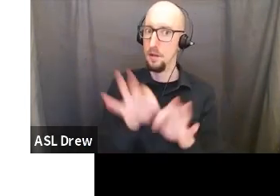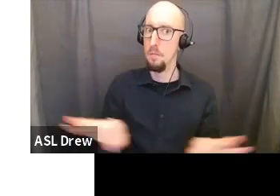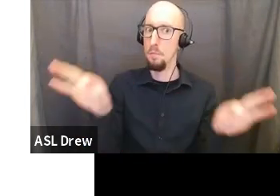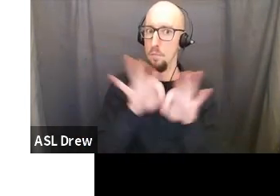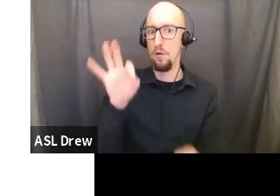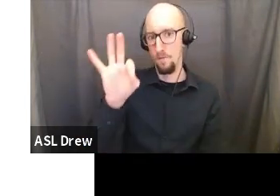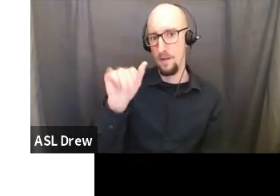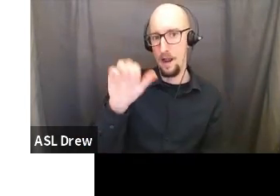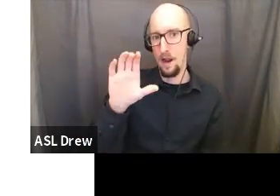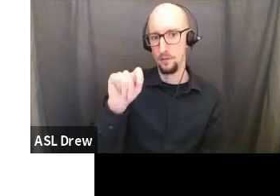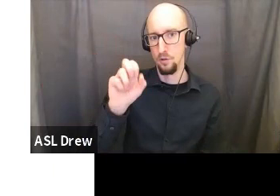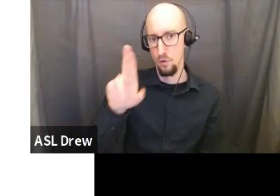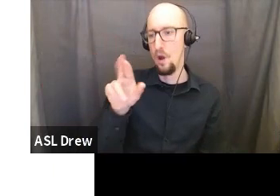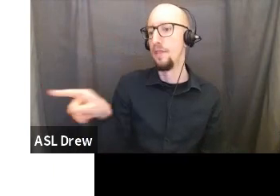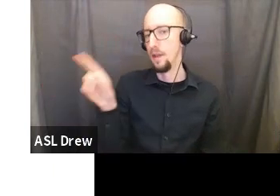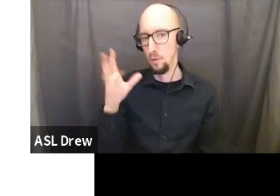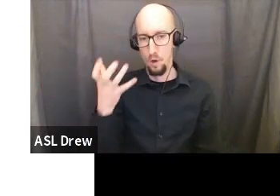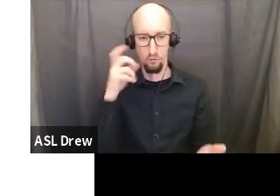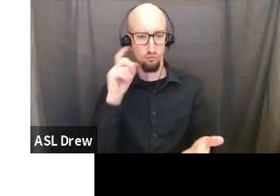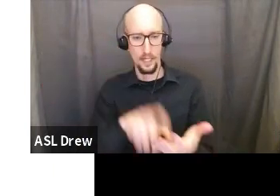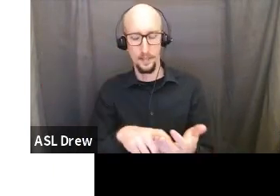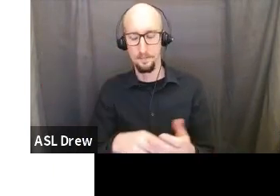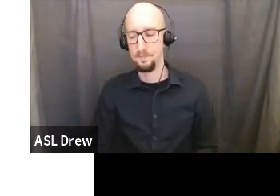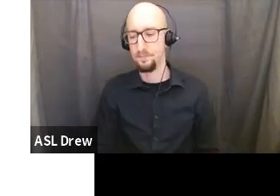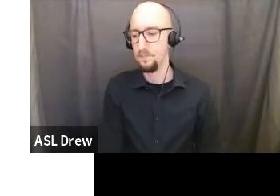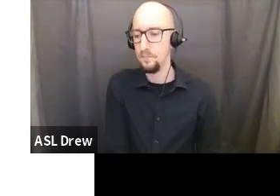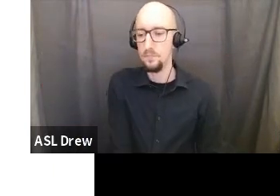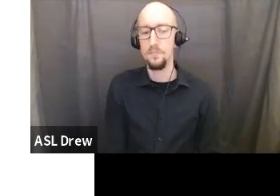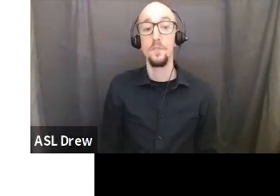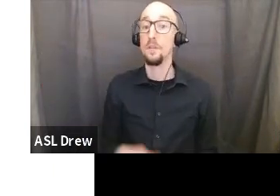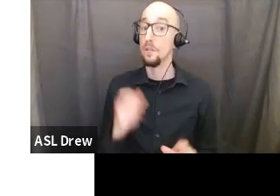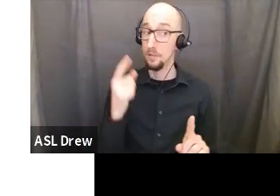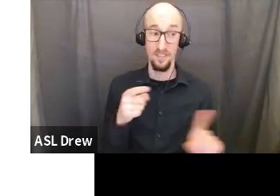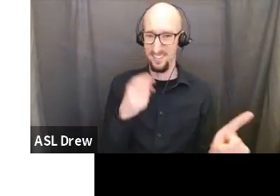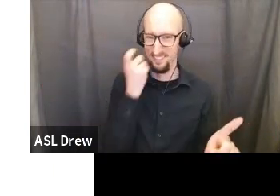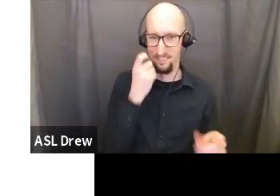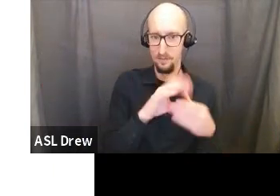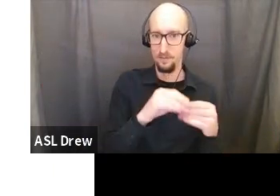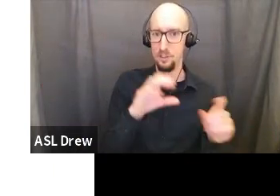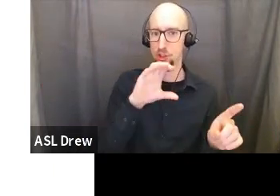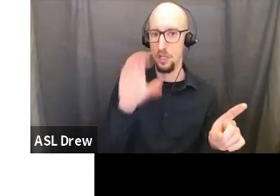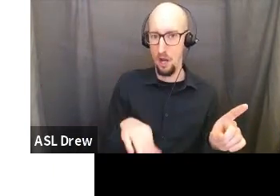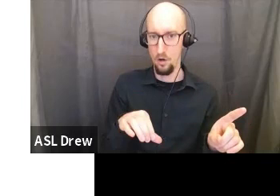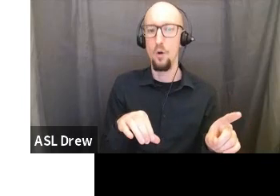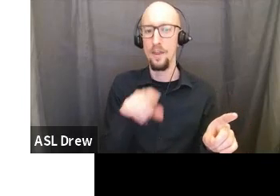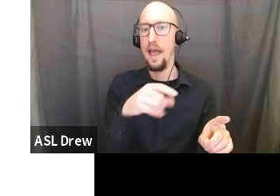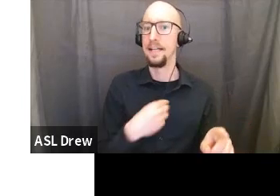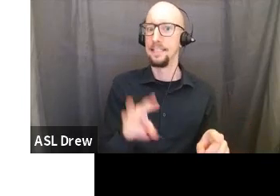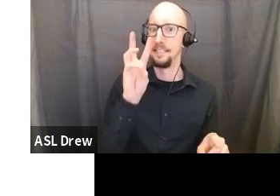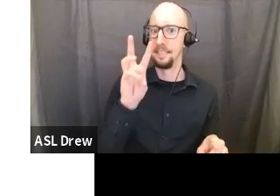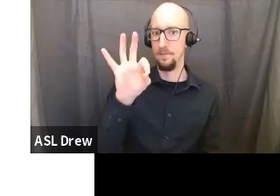important factor. And so, whereas Chicago weighted all 6 factors